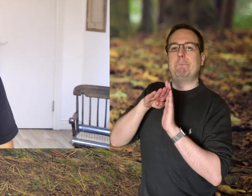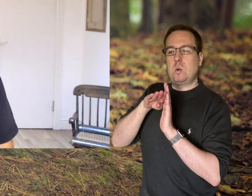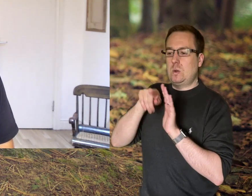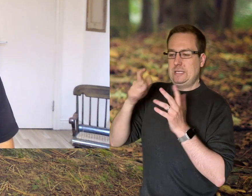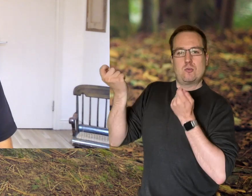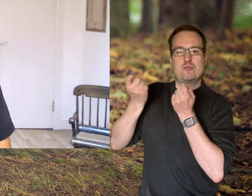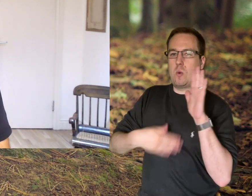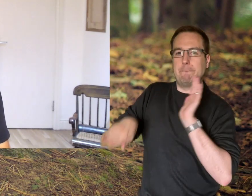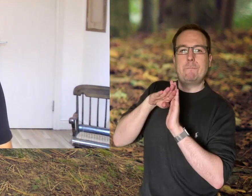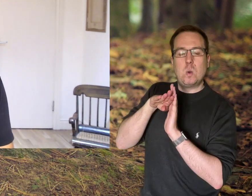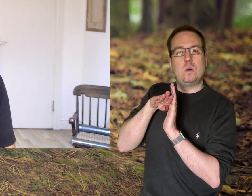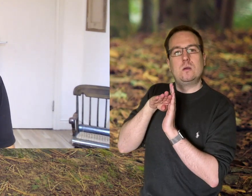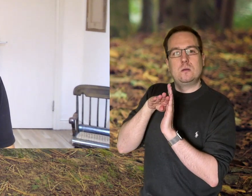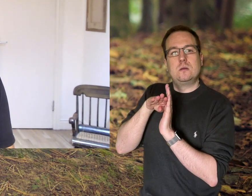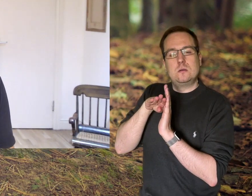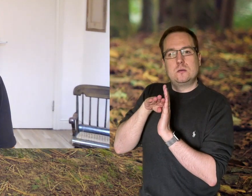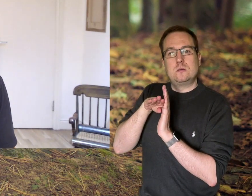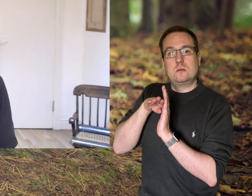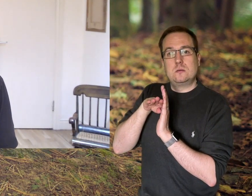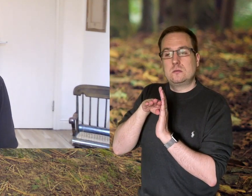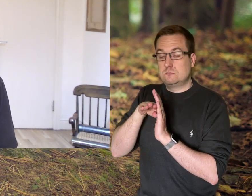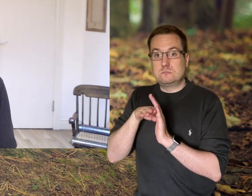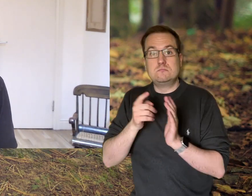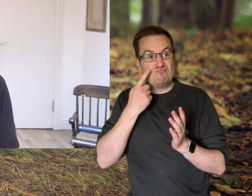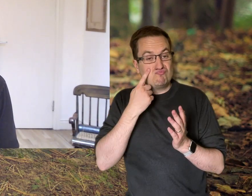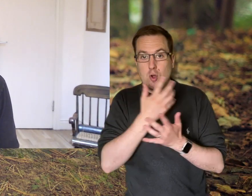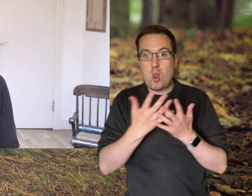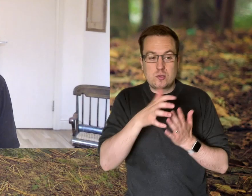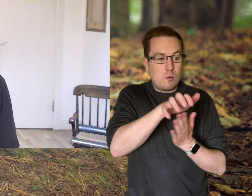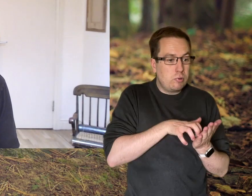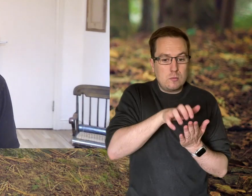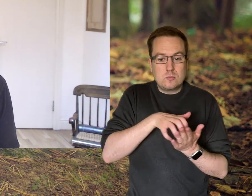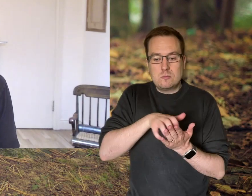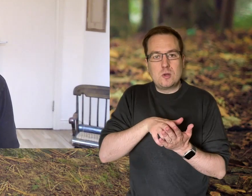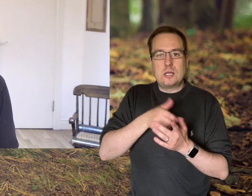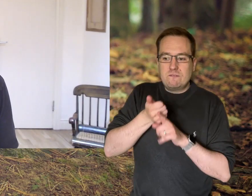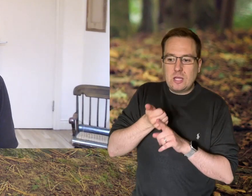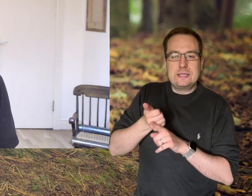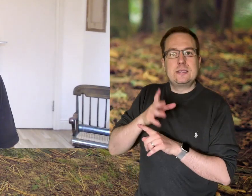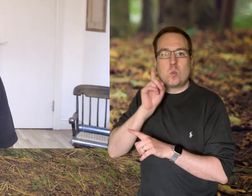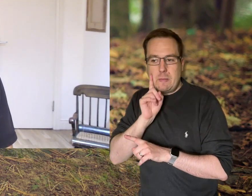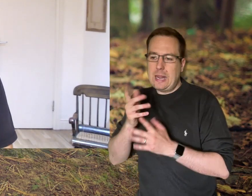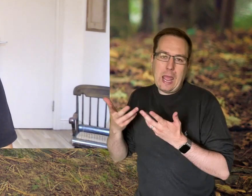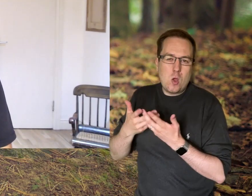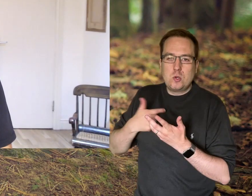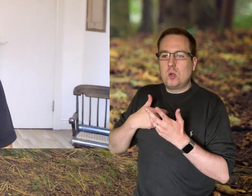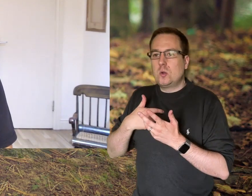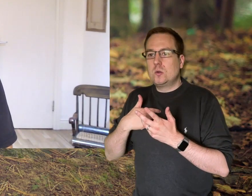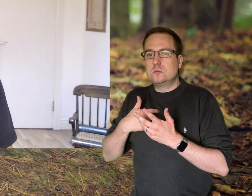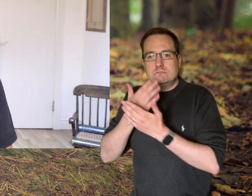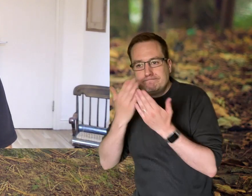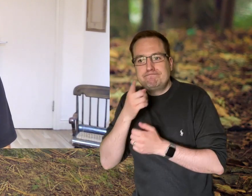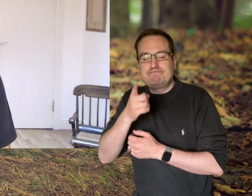household. And there are loads of writings about advising women how to please their husbands, how husbands should rule